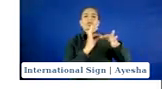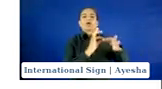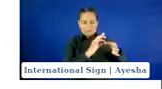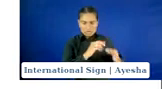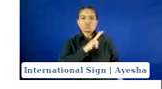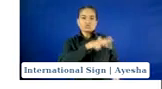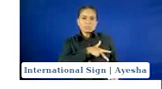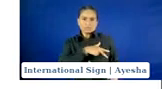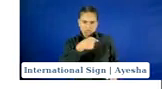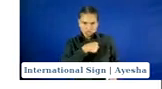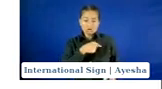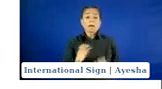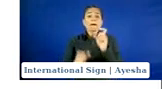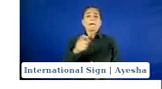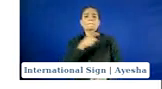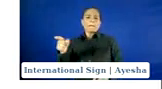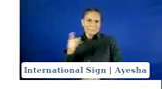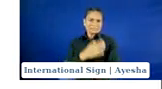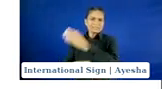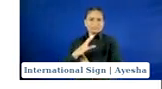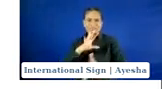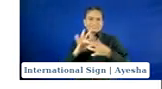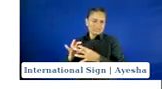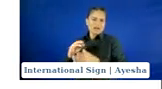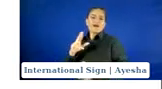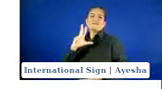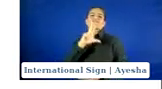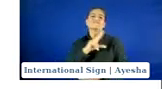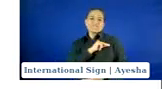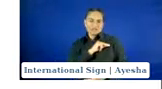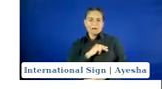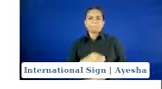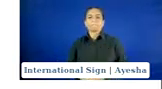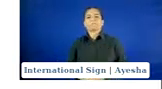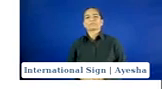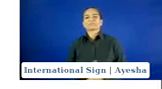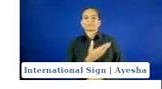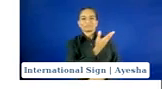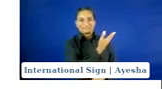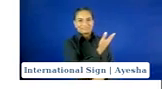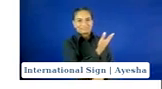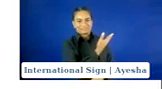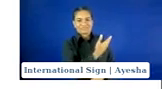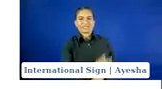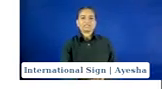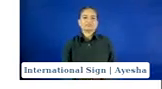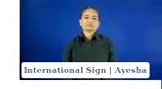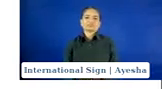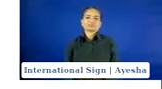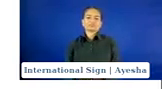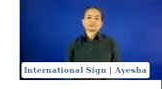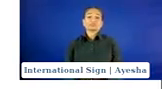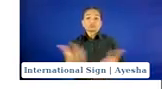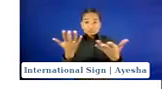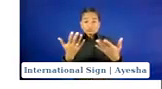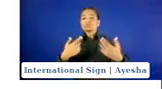Next slide. We can also think of supporting the rights of older person and